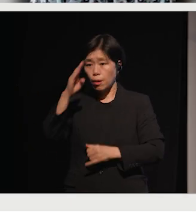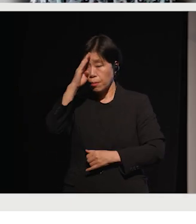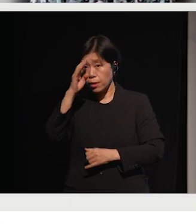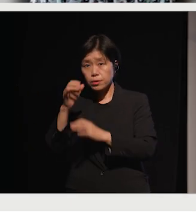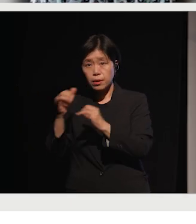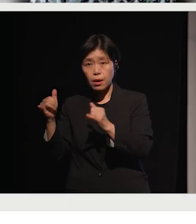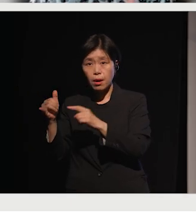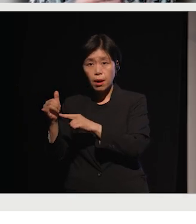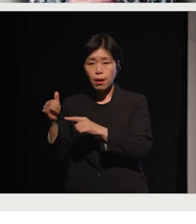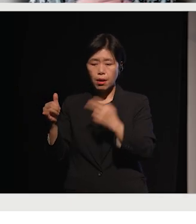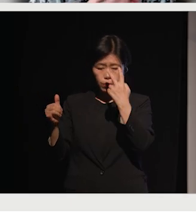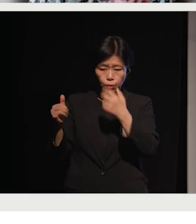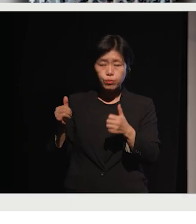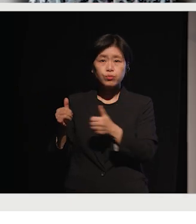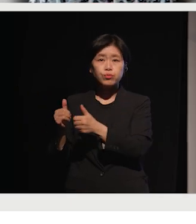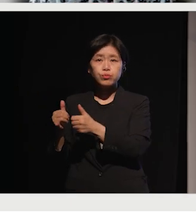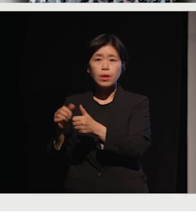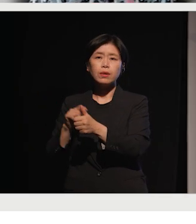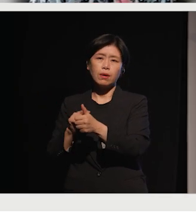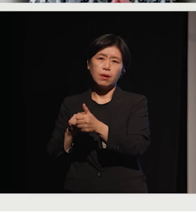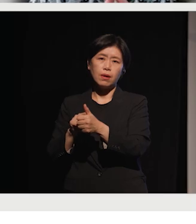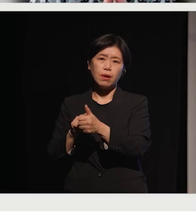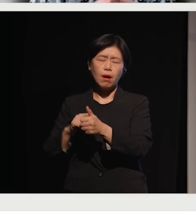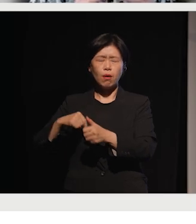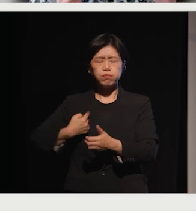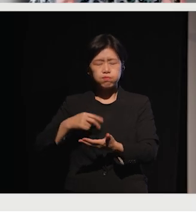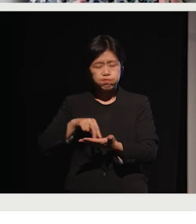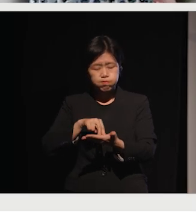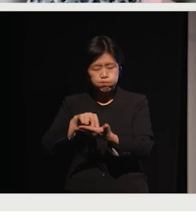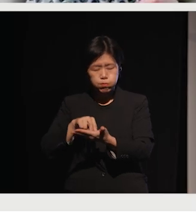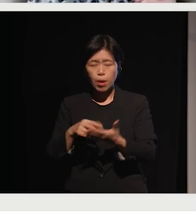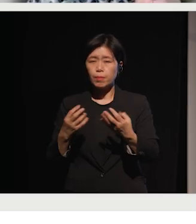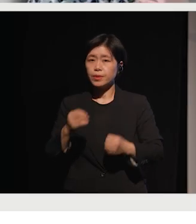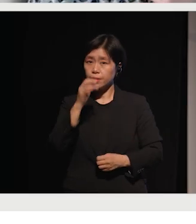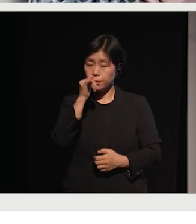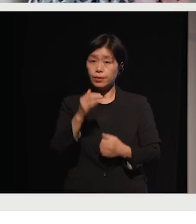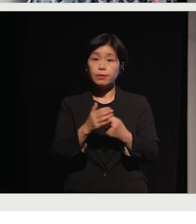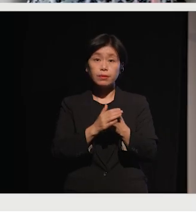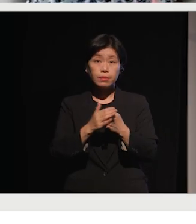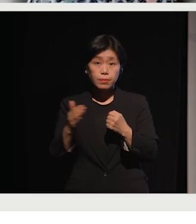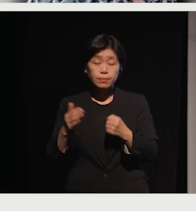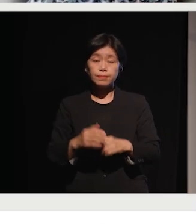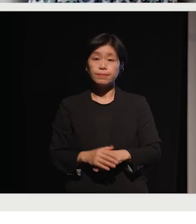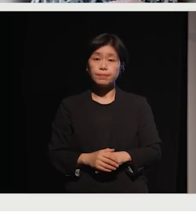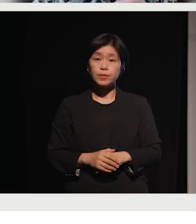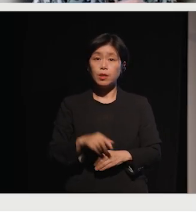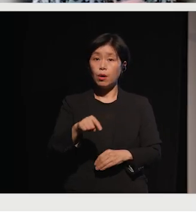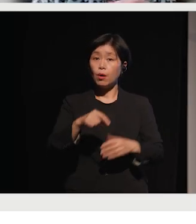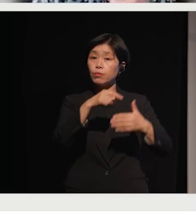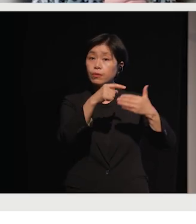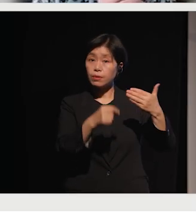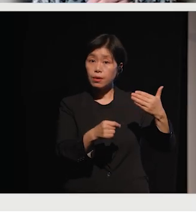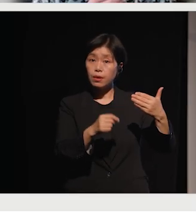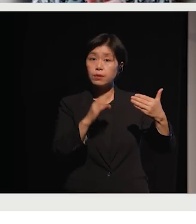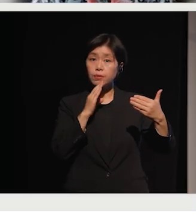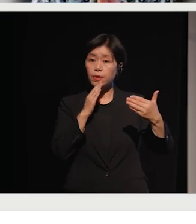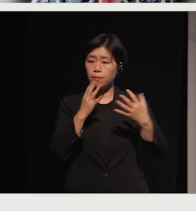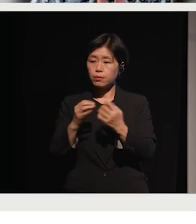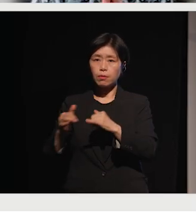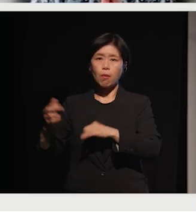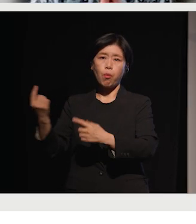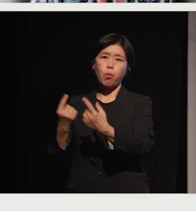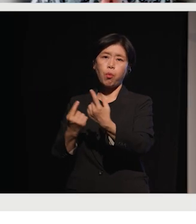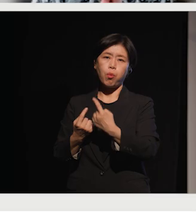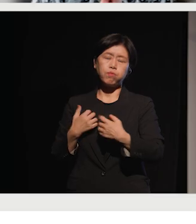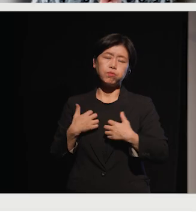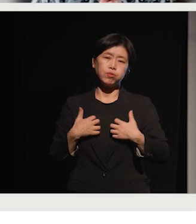a disability. So the See Me program has really become an outlet for a lot of our participants.